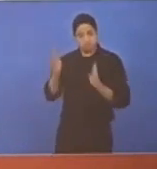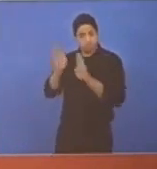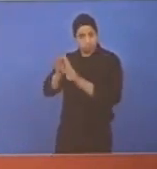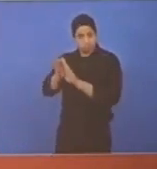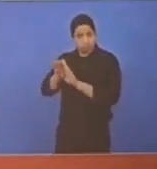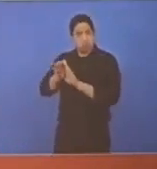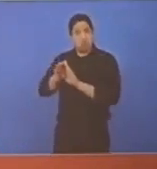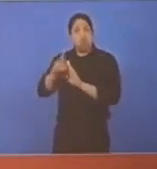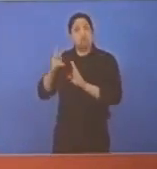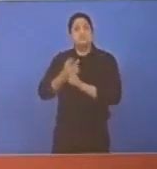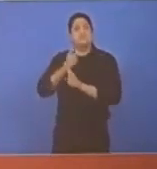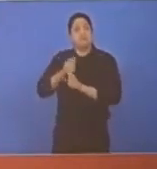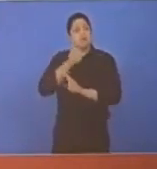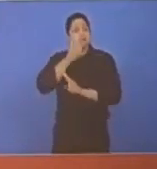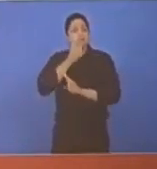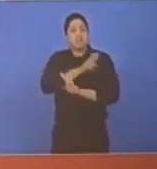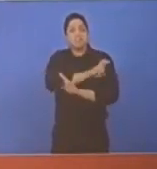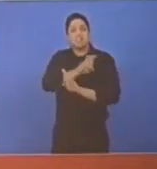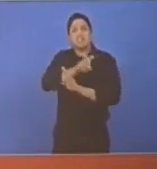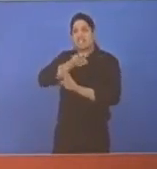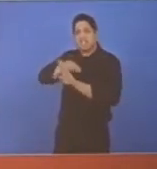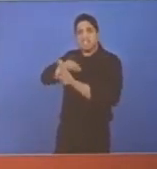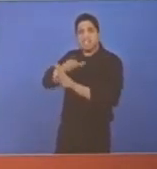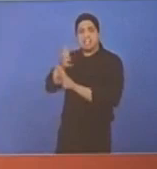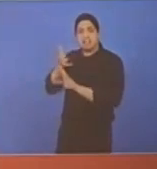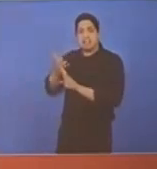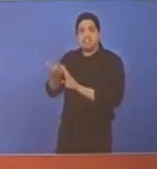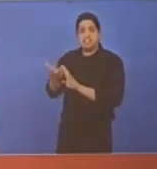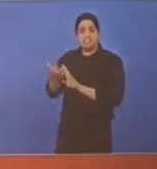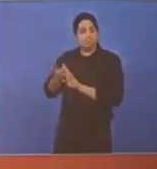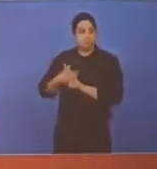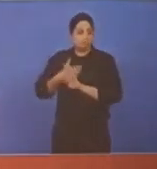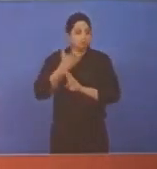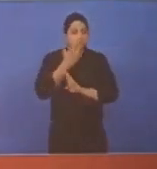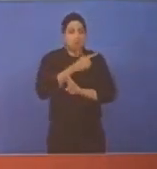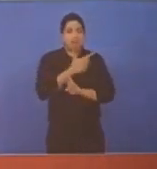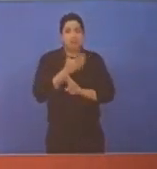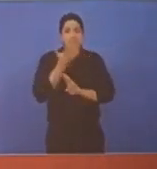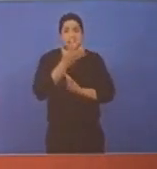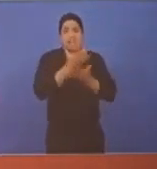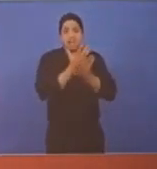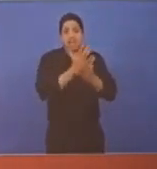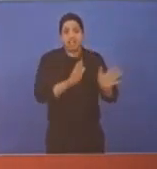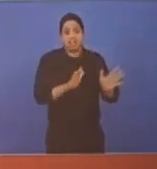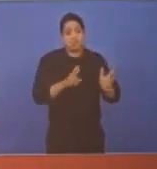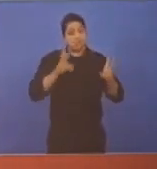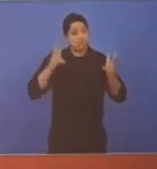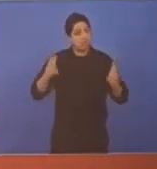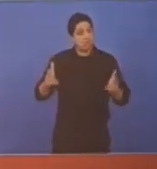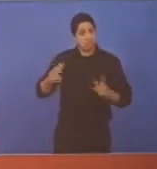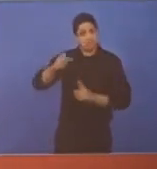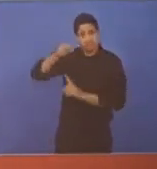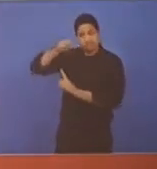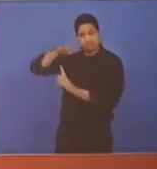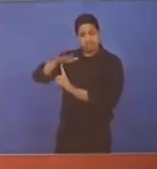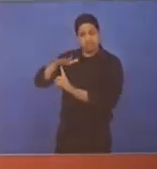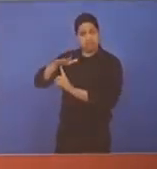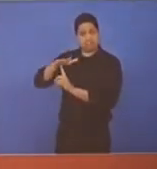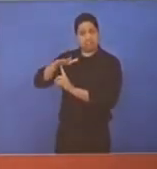After the door is closed, it's the door of the grace. When it closes, there's no way.